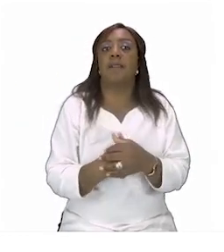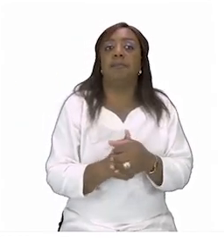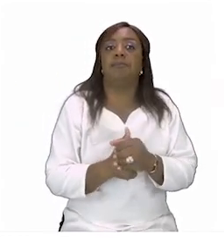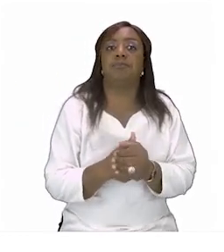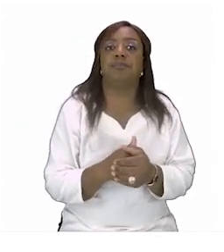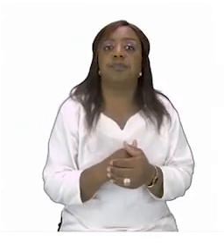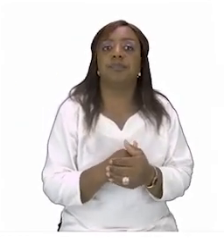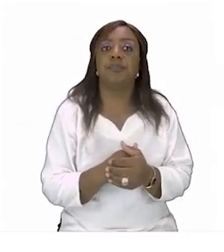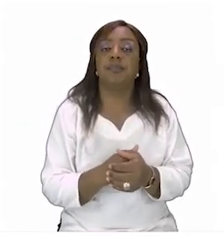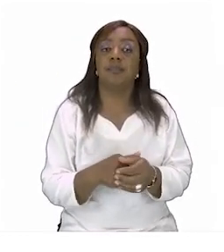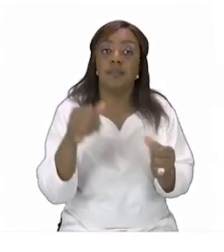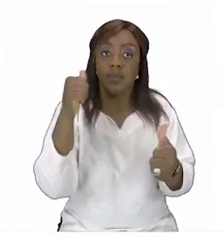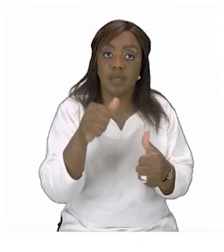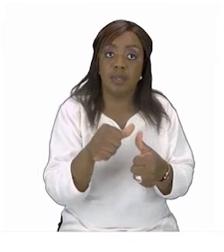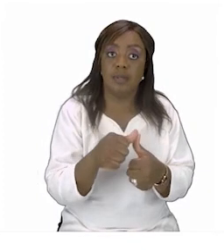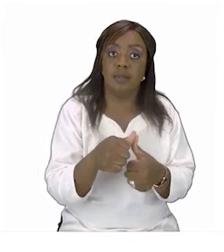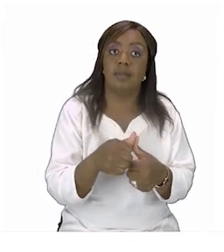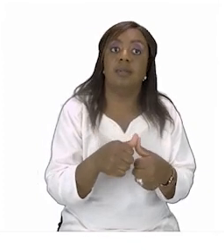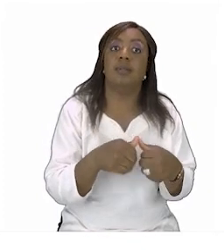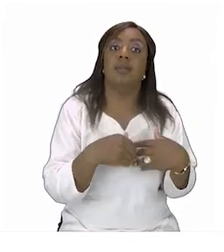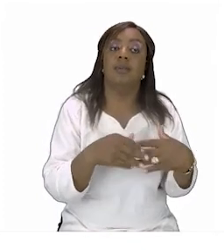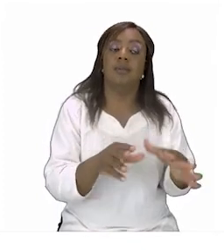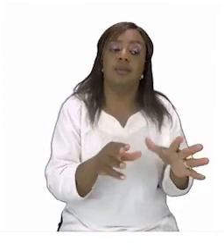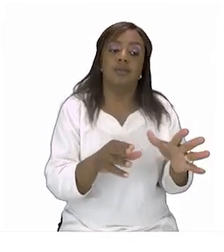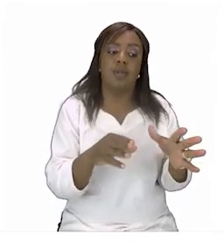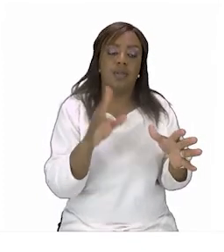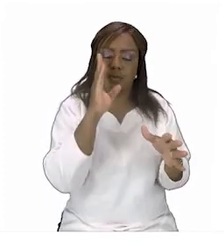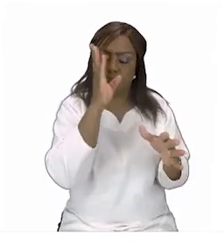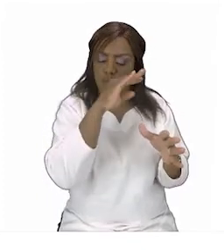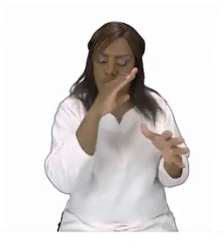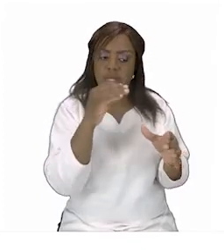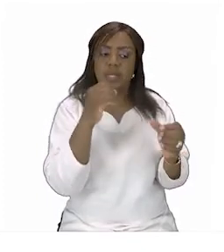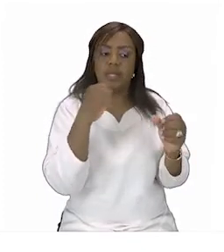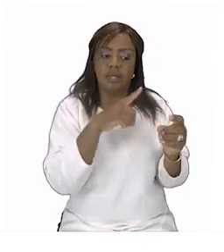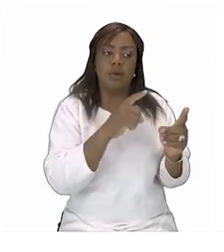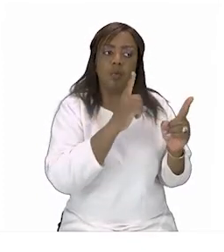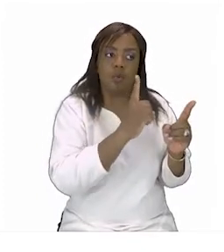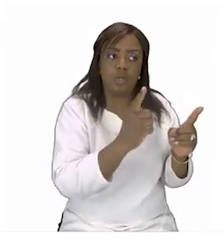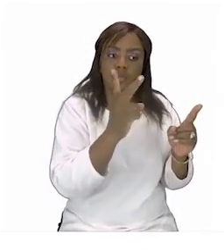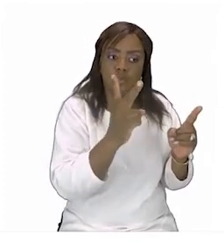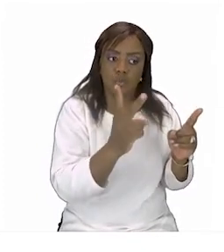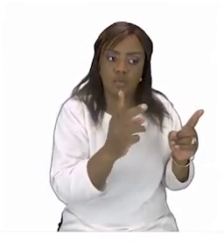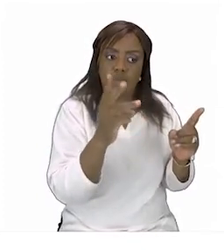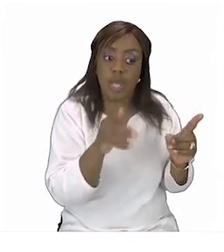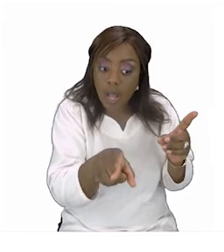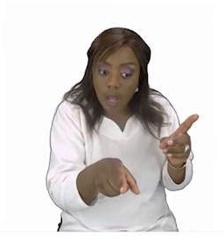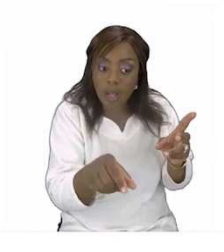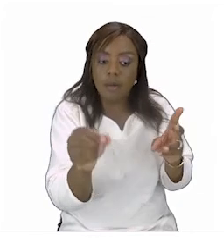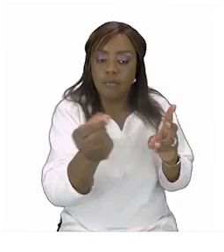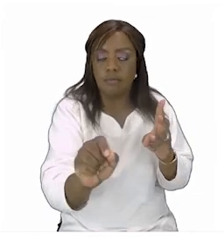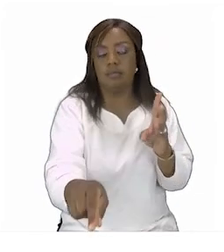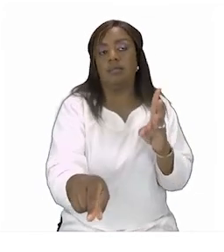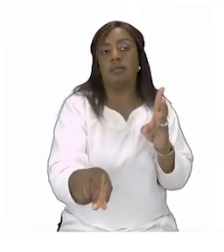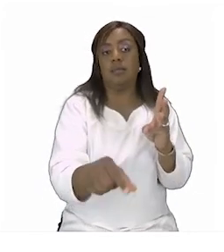down, I'd like you to start again from the beginning and count by pointing at the numbers